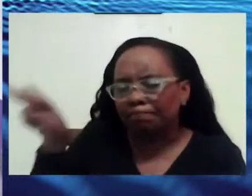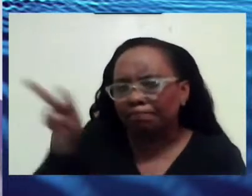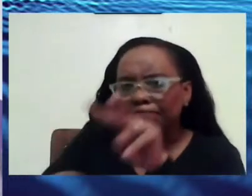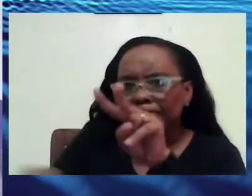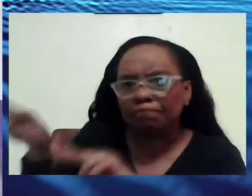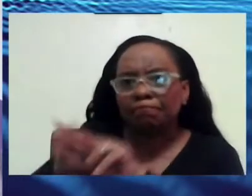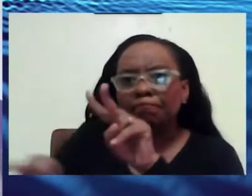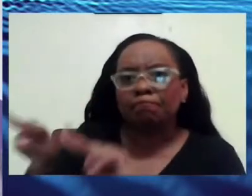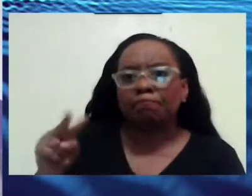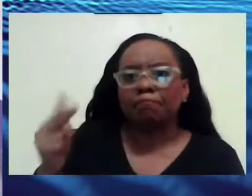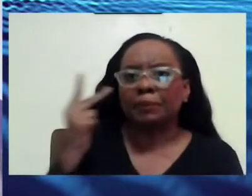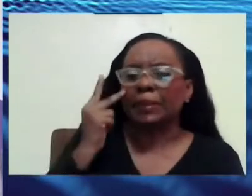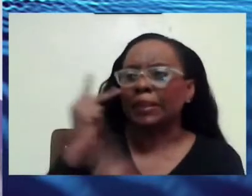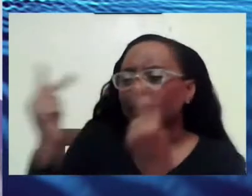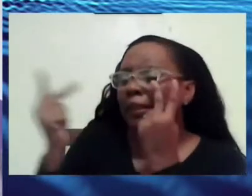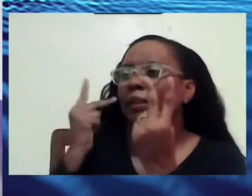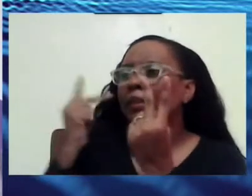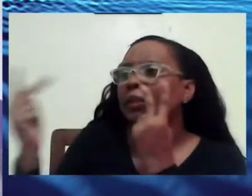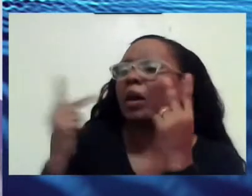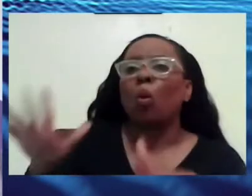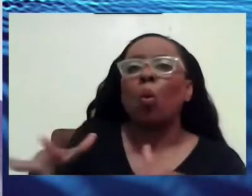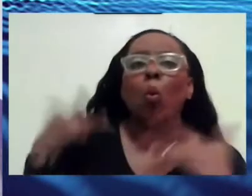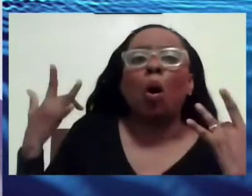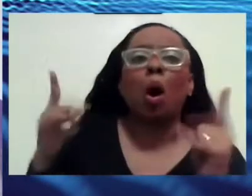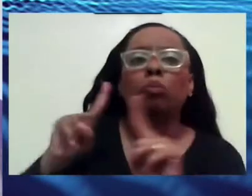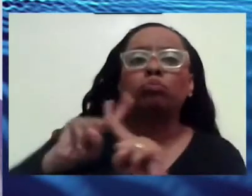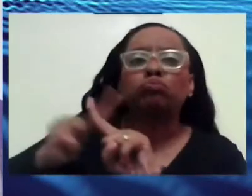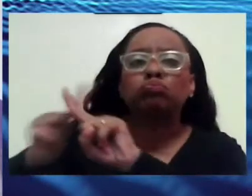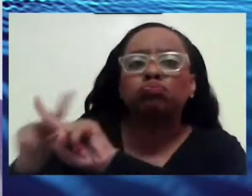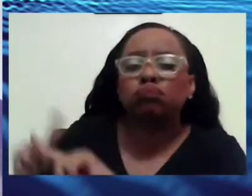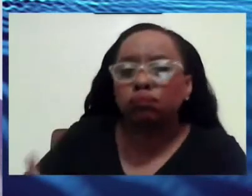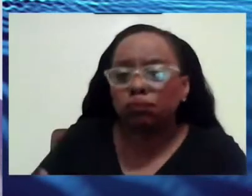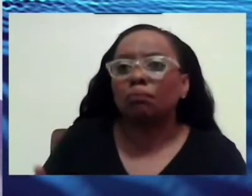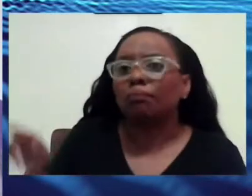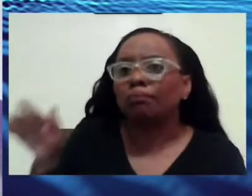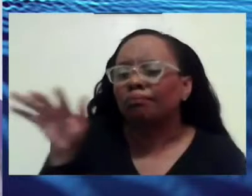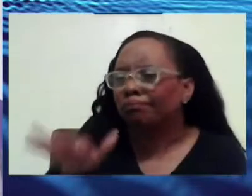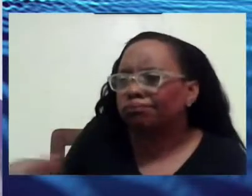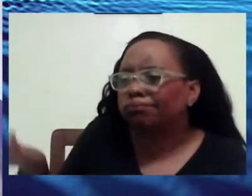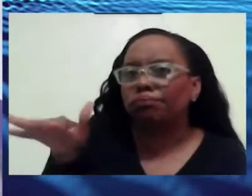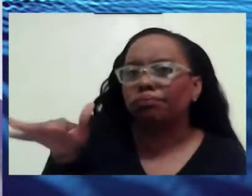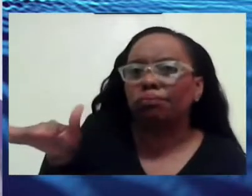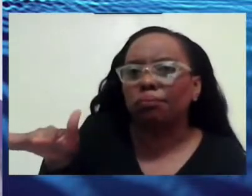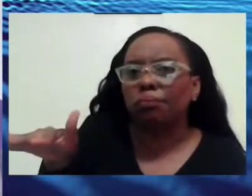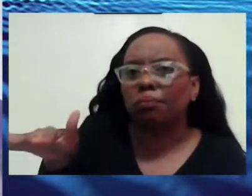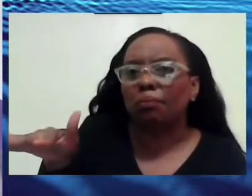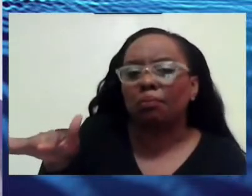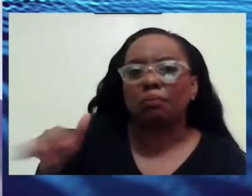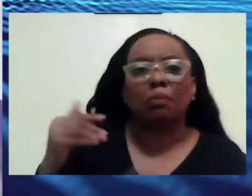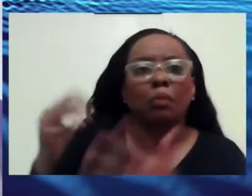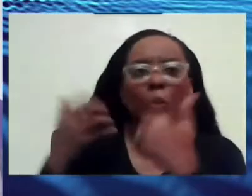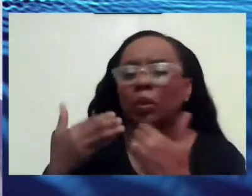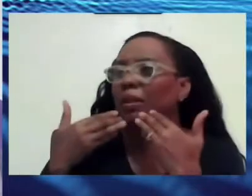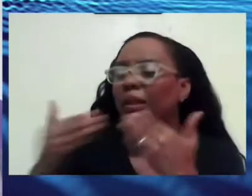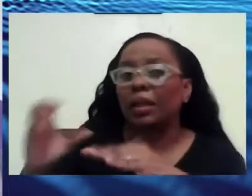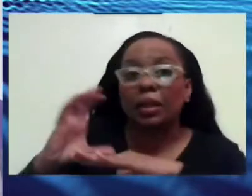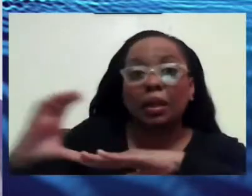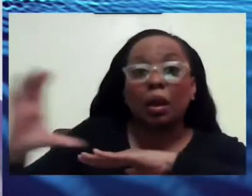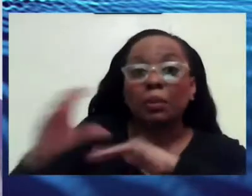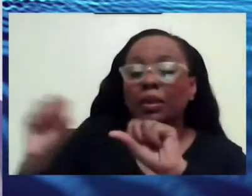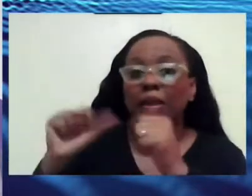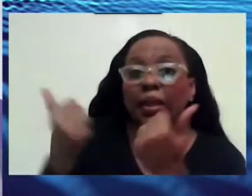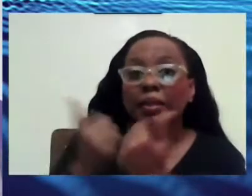key sectors are at this stage. And we want to thank the regional agencies,